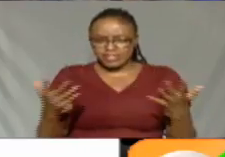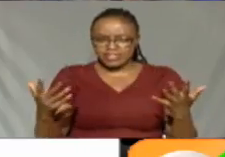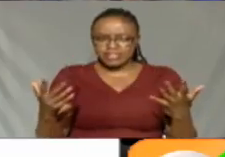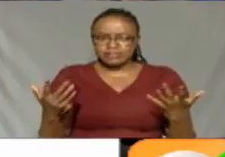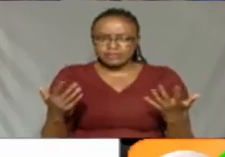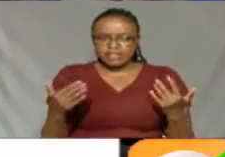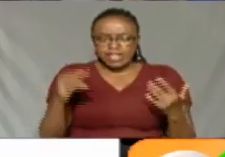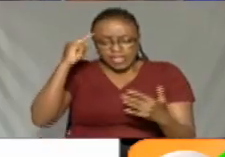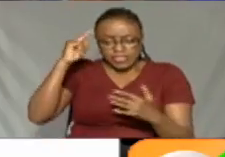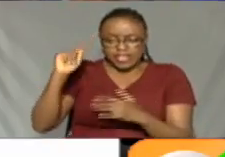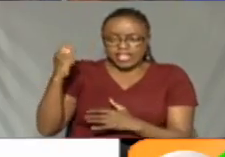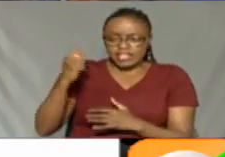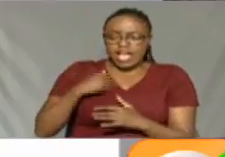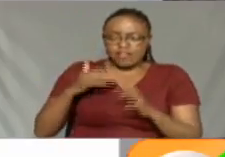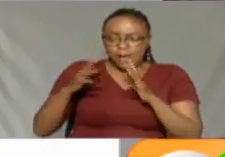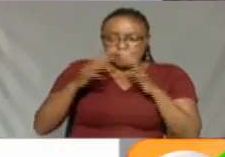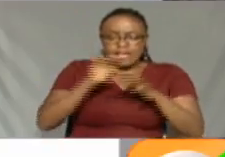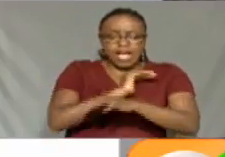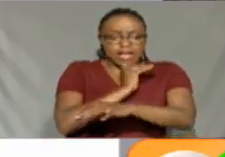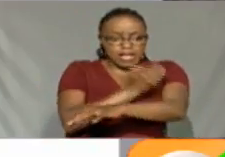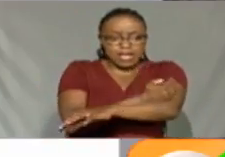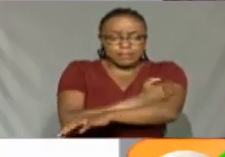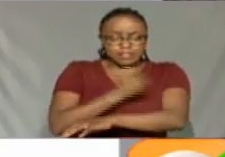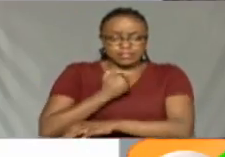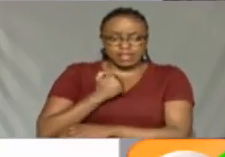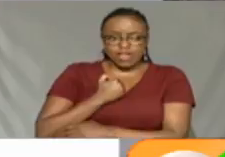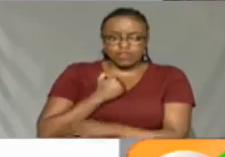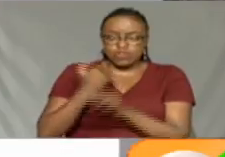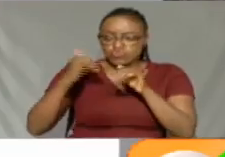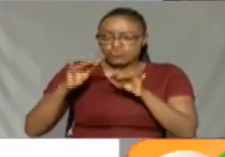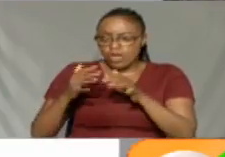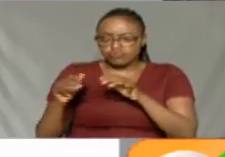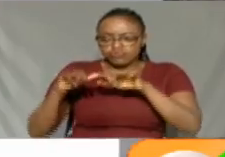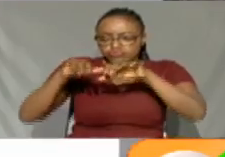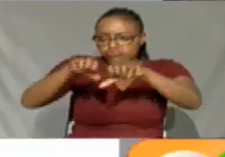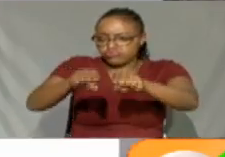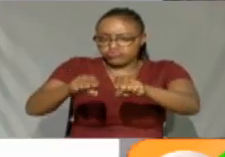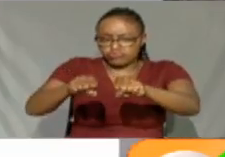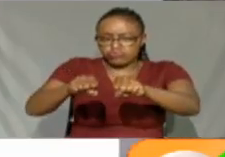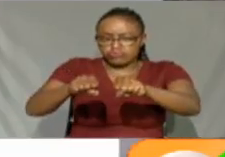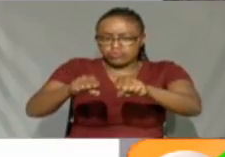All right, and I think Kenya has a bigger capacity to sort of step in and